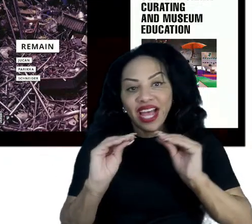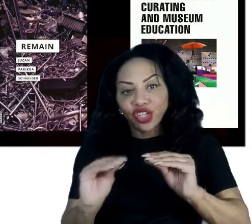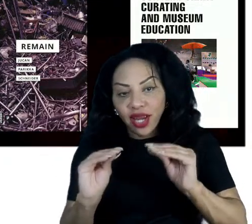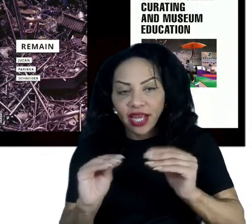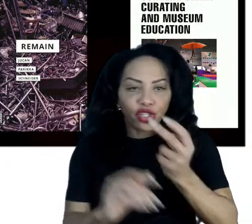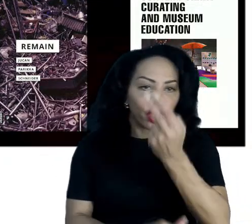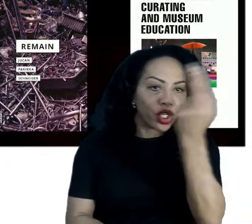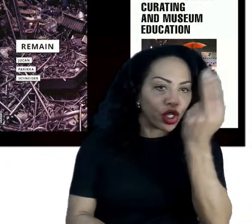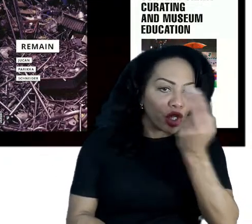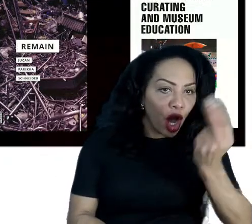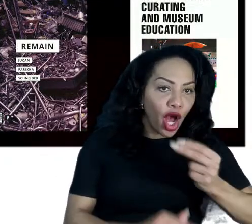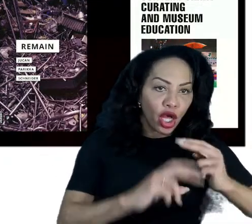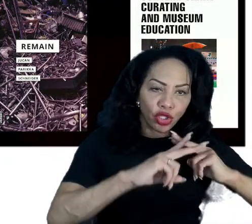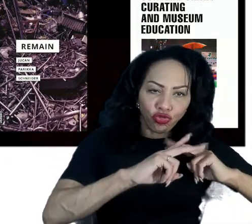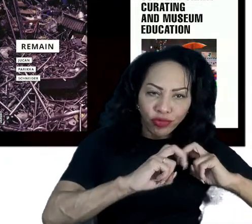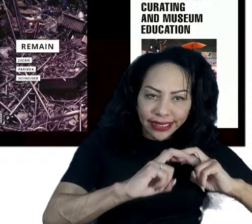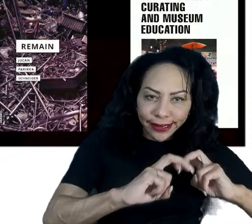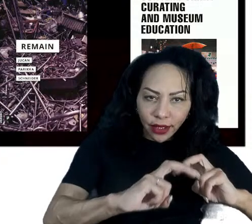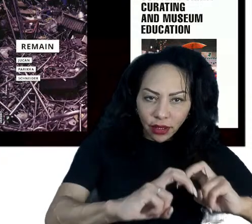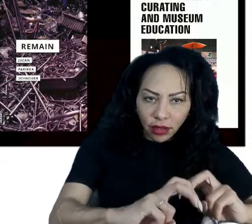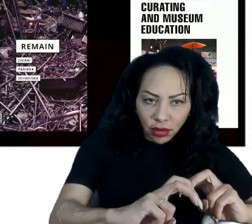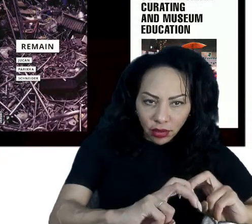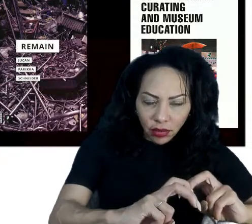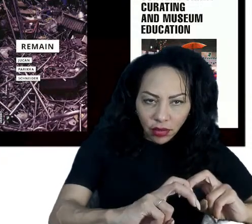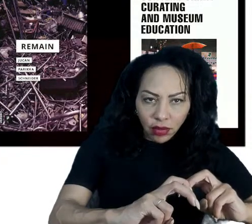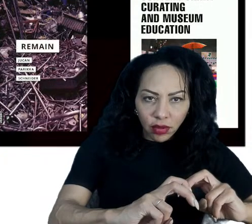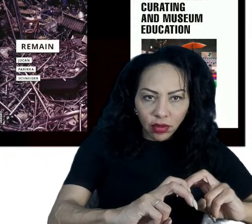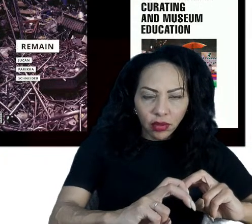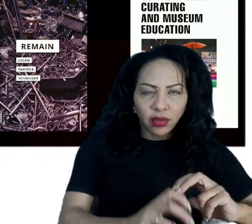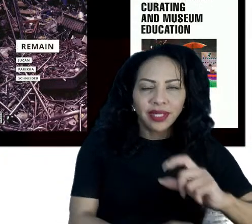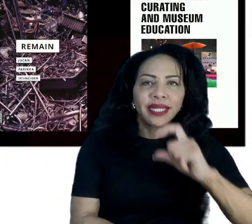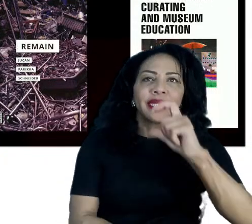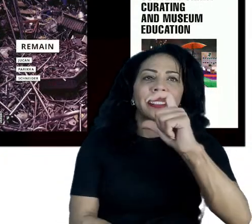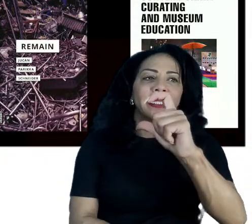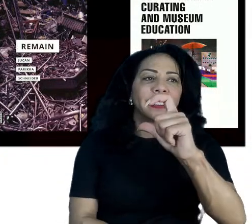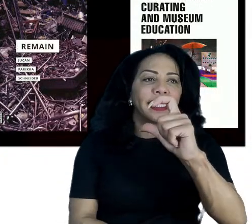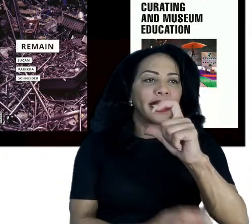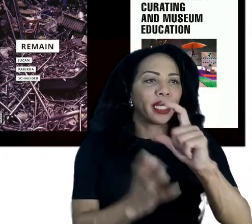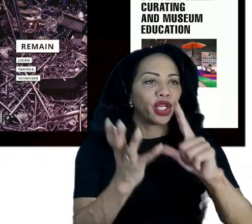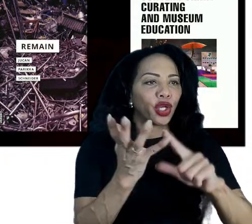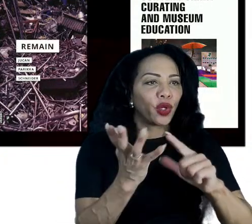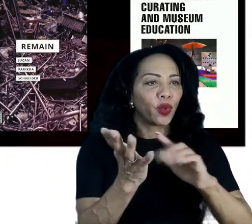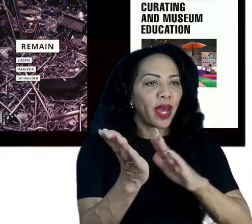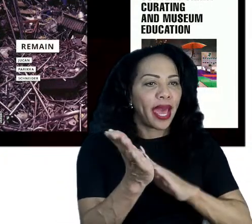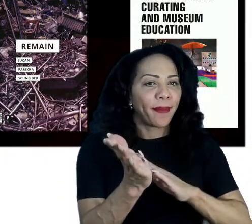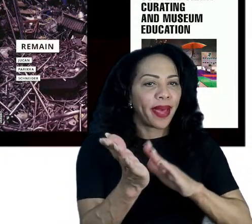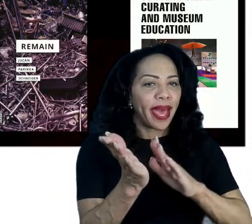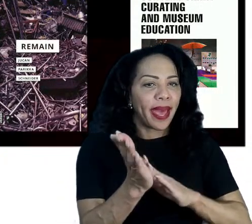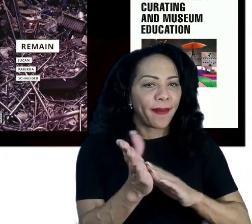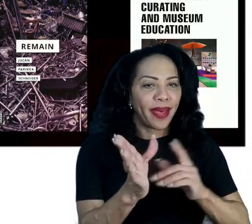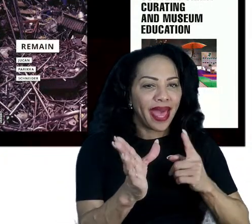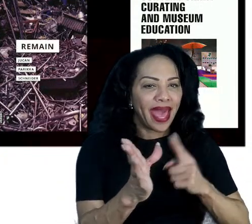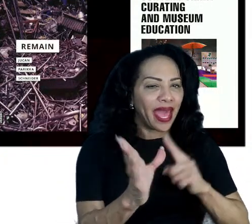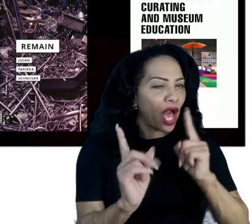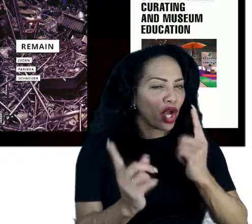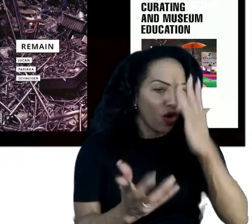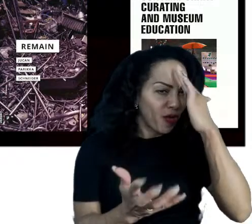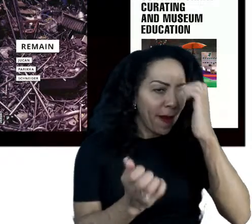also CUMA. I can't remember what CUMMA stands for, but they have a lot of research around